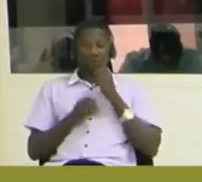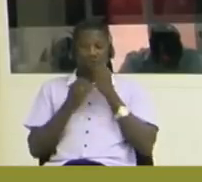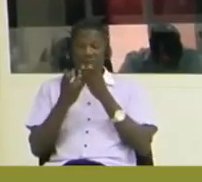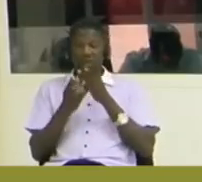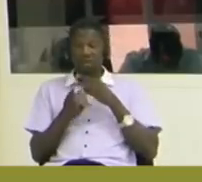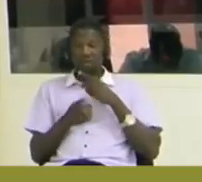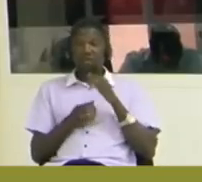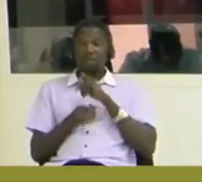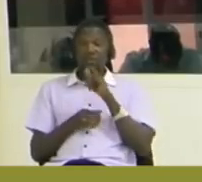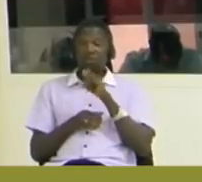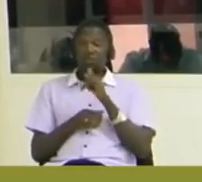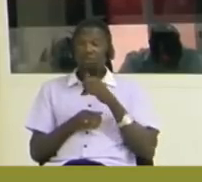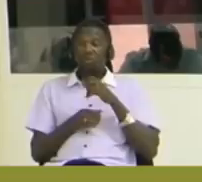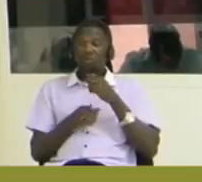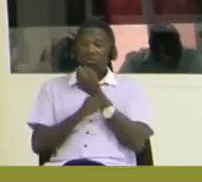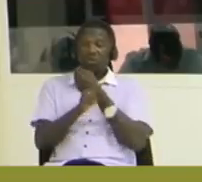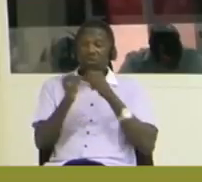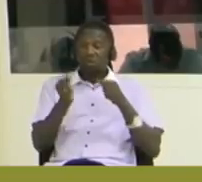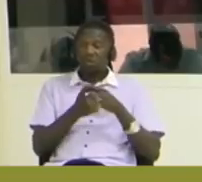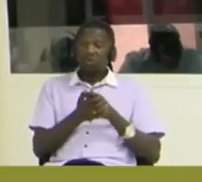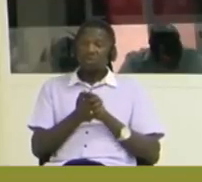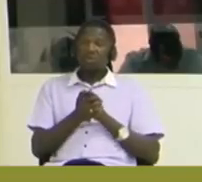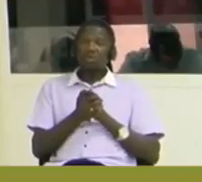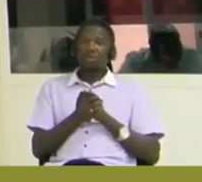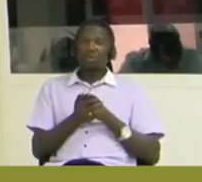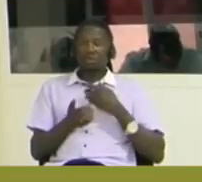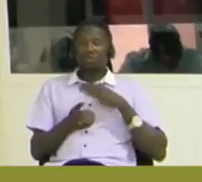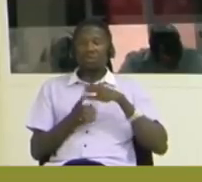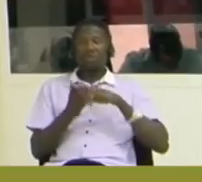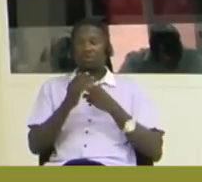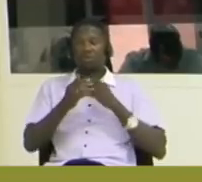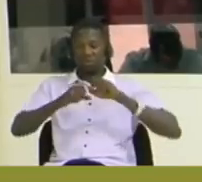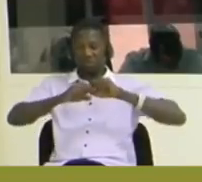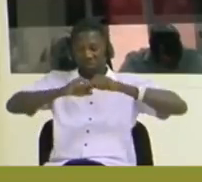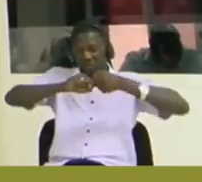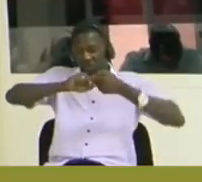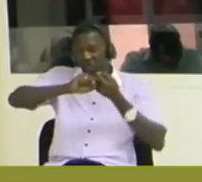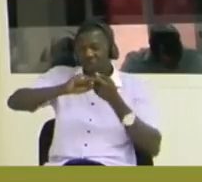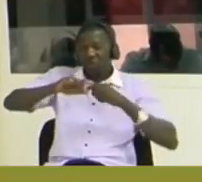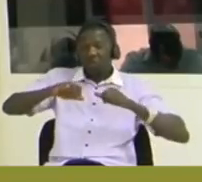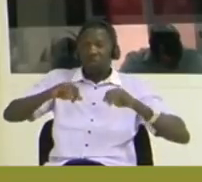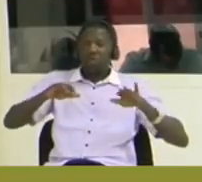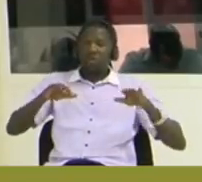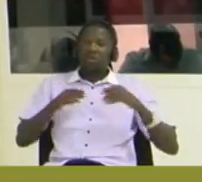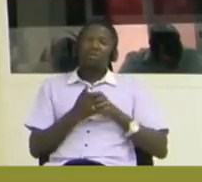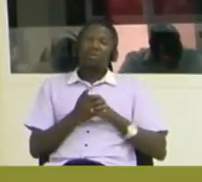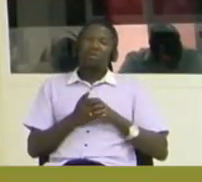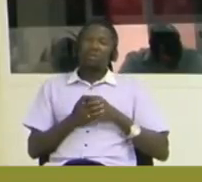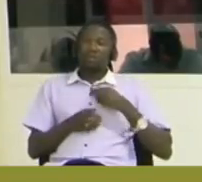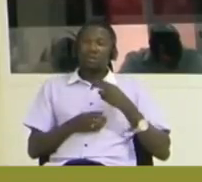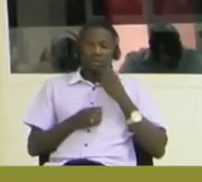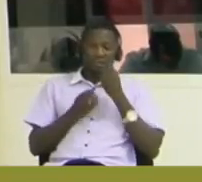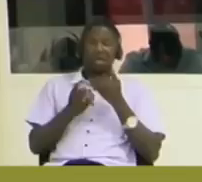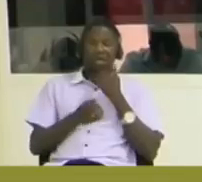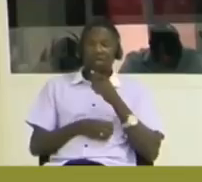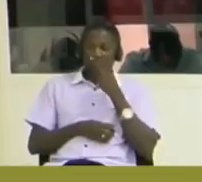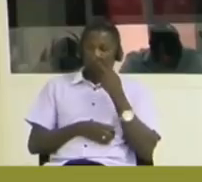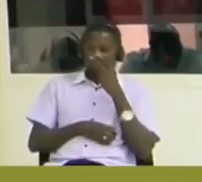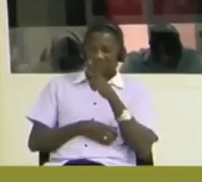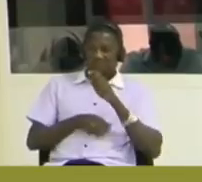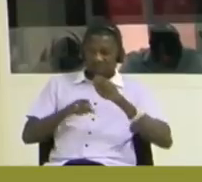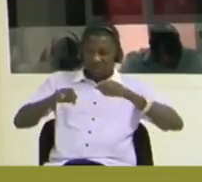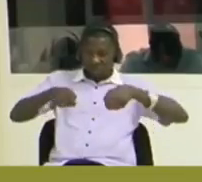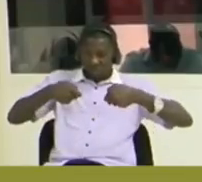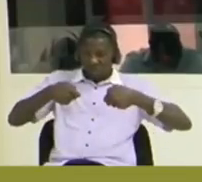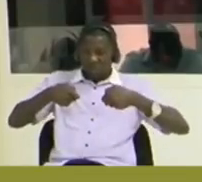it was in which condition? He answered, it was wet. Then he was asked, did you see his shoes? Yes,